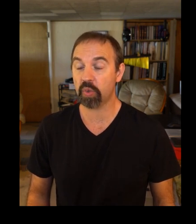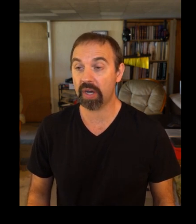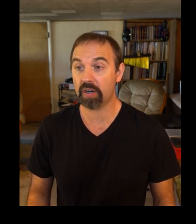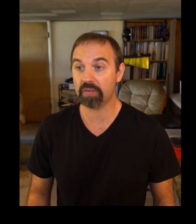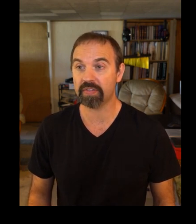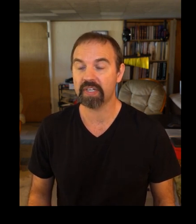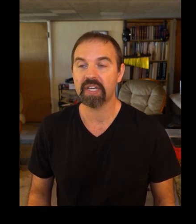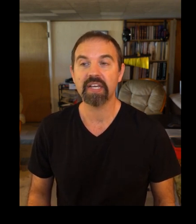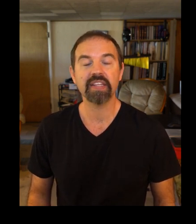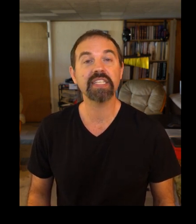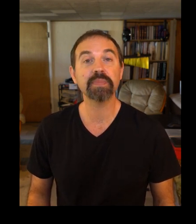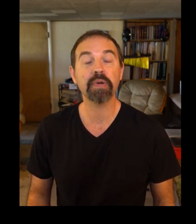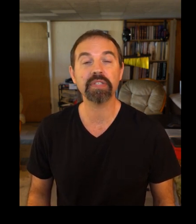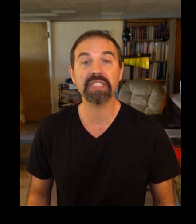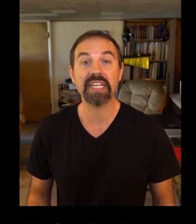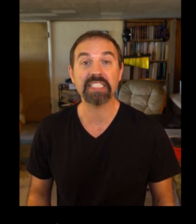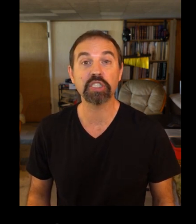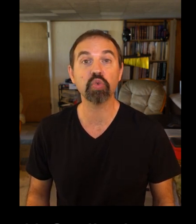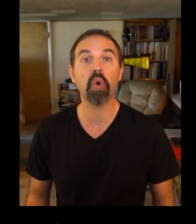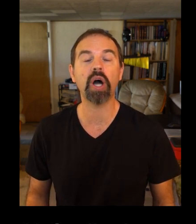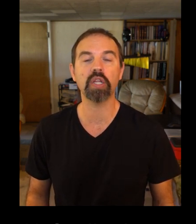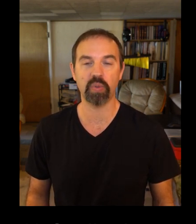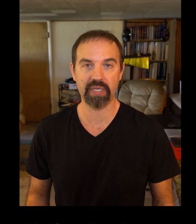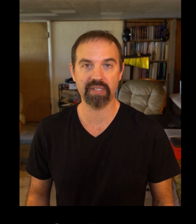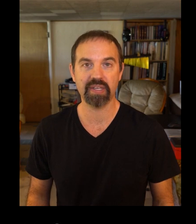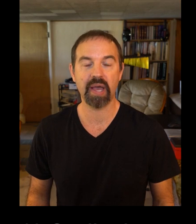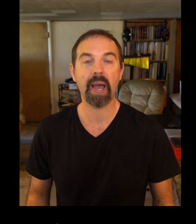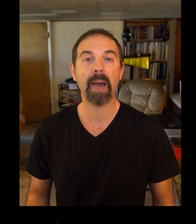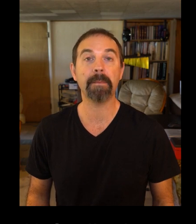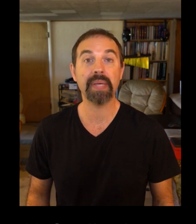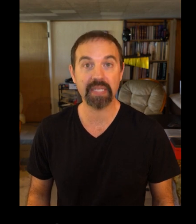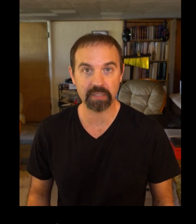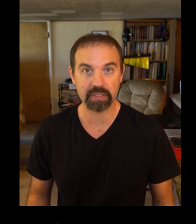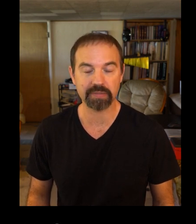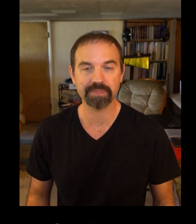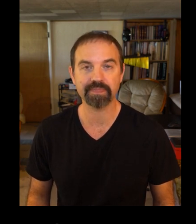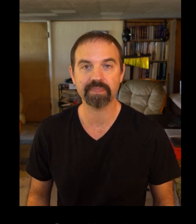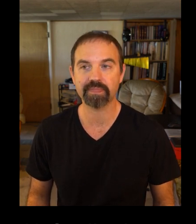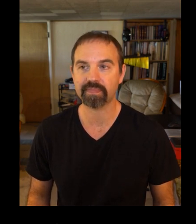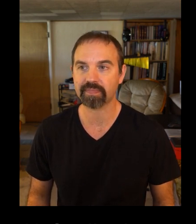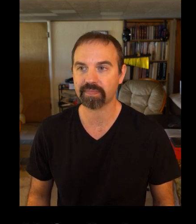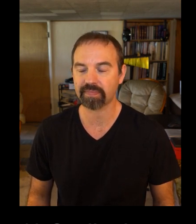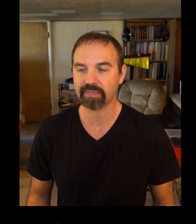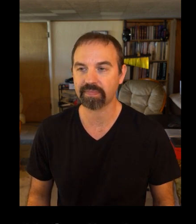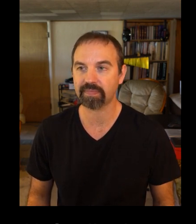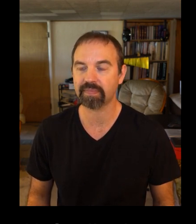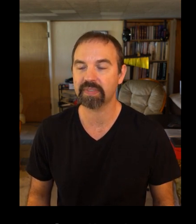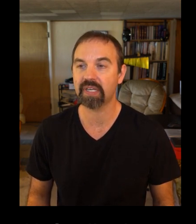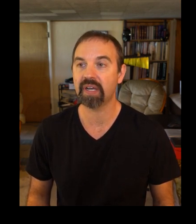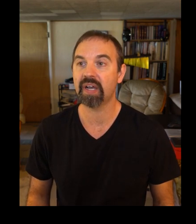Number 12, this person is swallowing a pill.